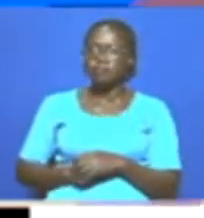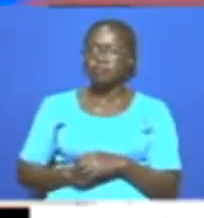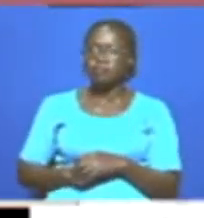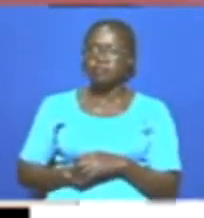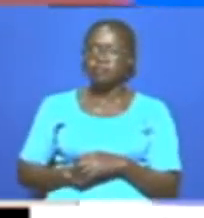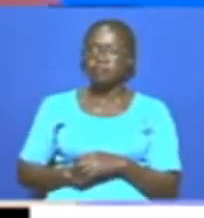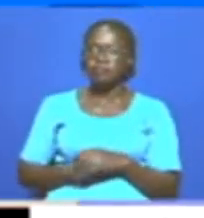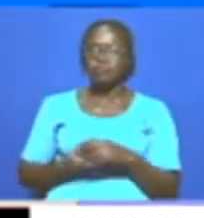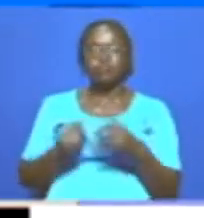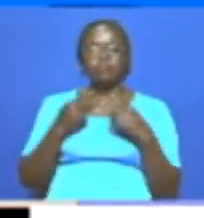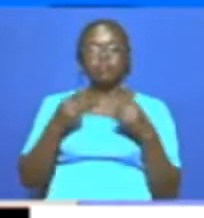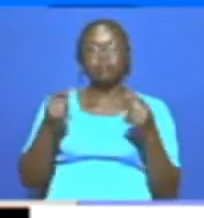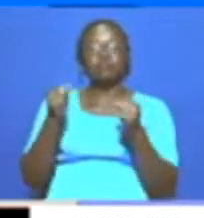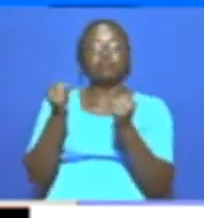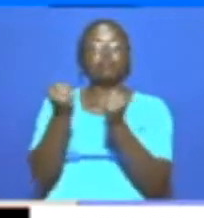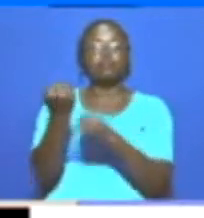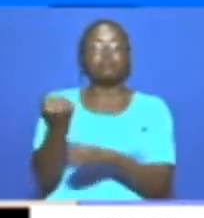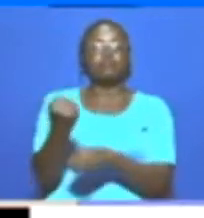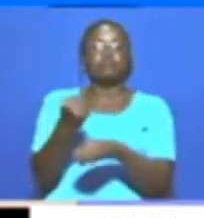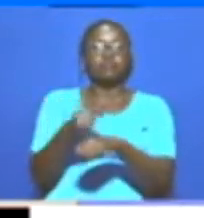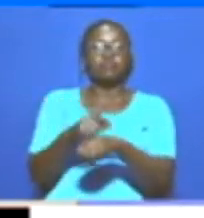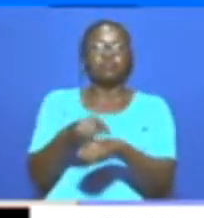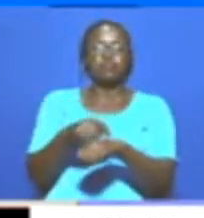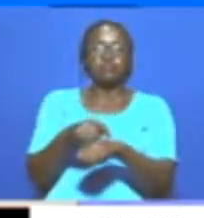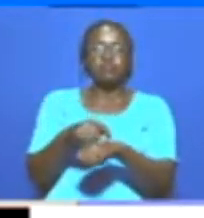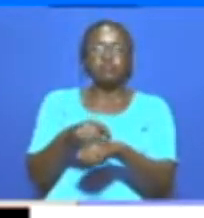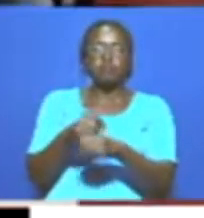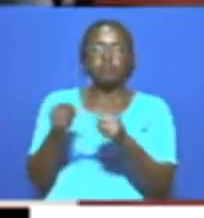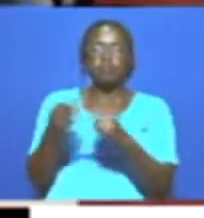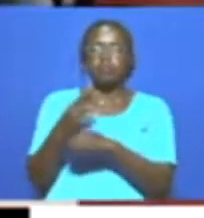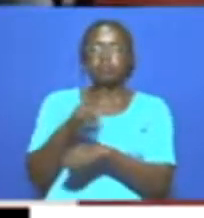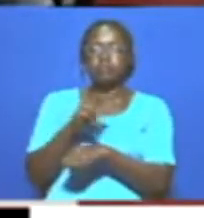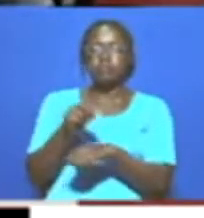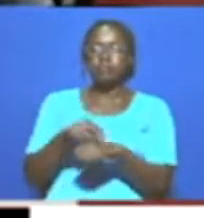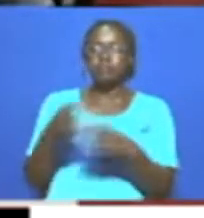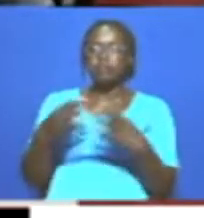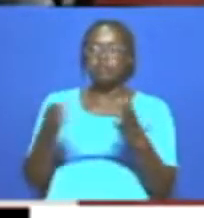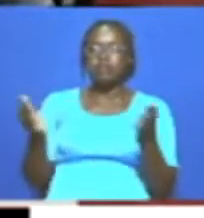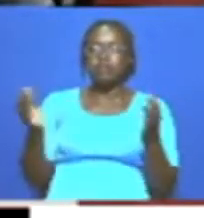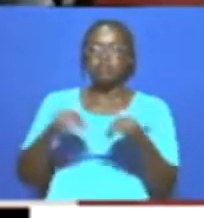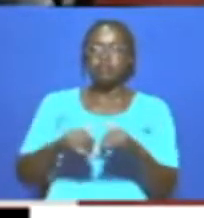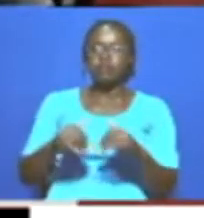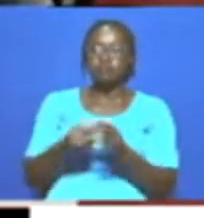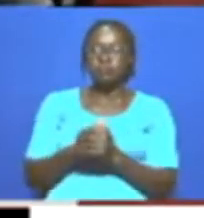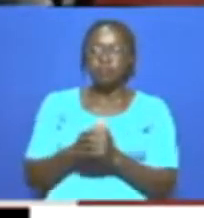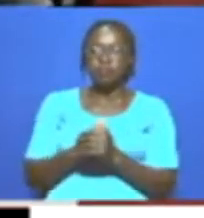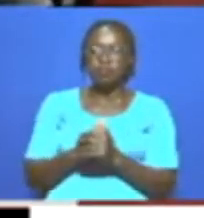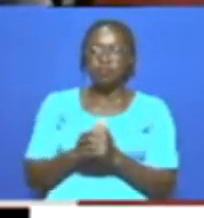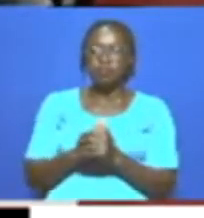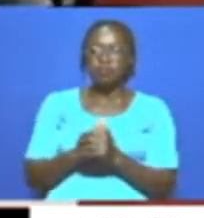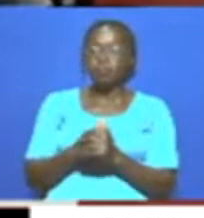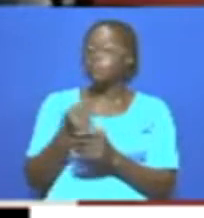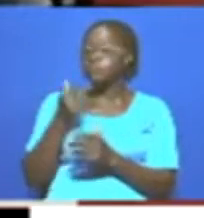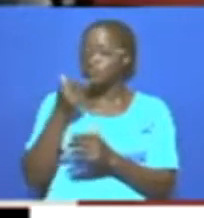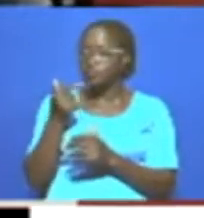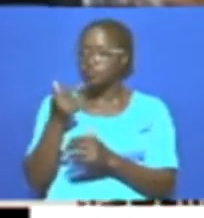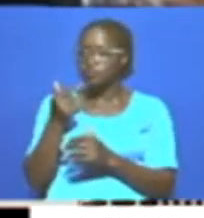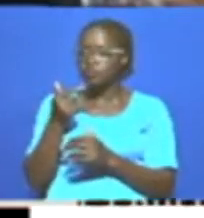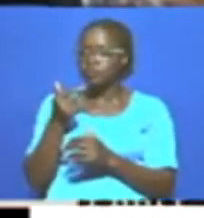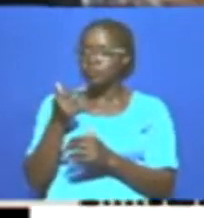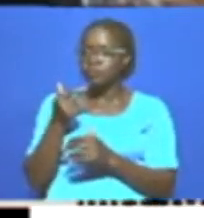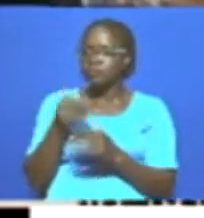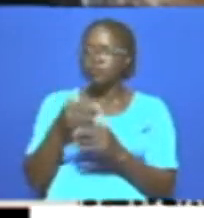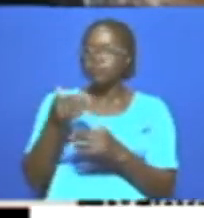Addressing the fifth session of the 13th National People's Conference, Chinese Premier Li Keqiang revealed that after making its